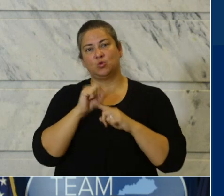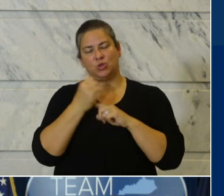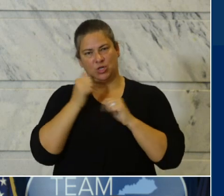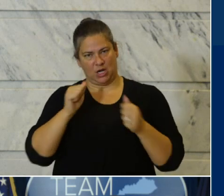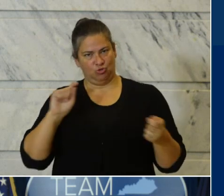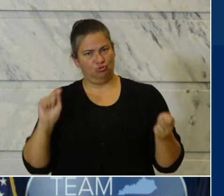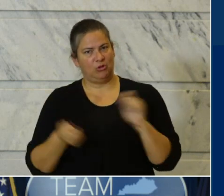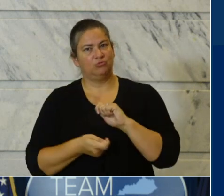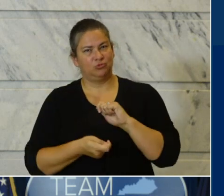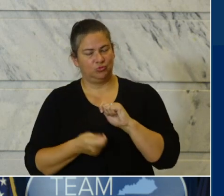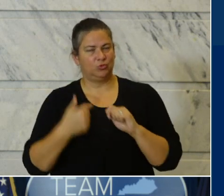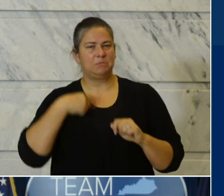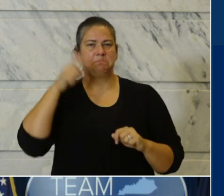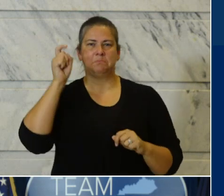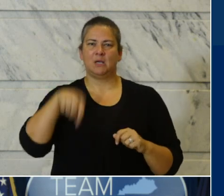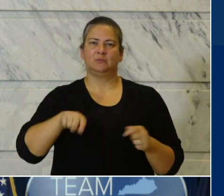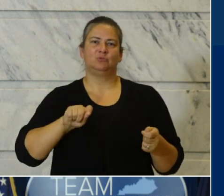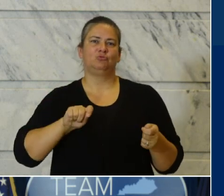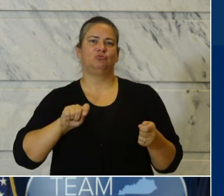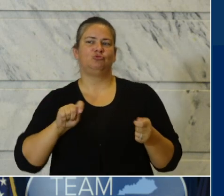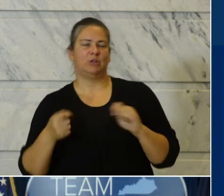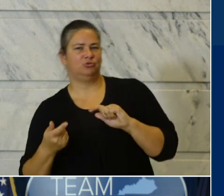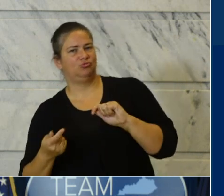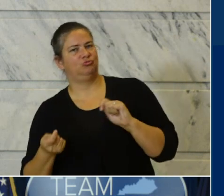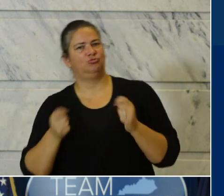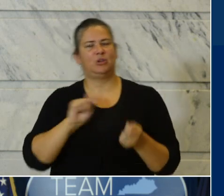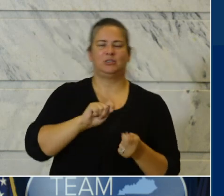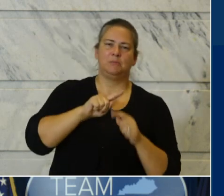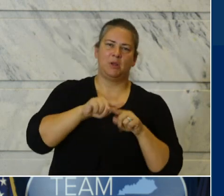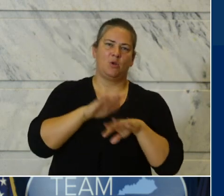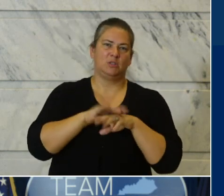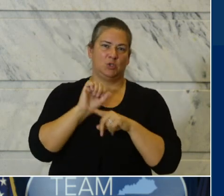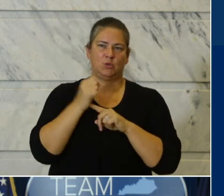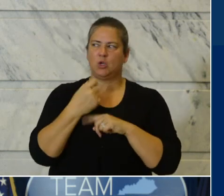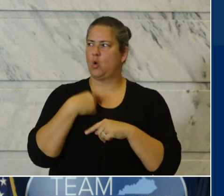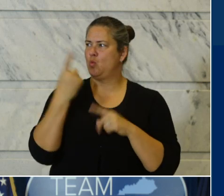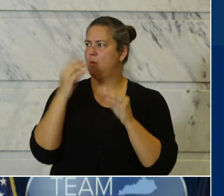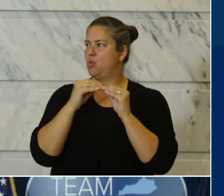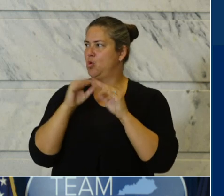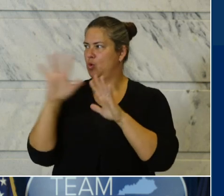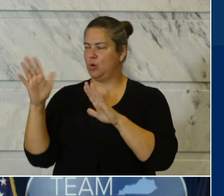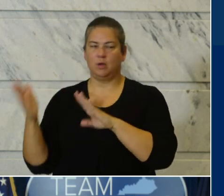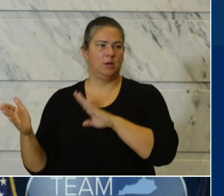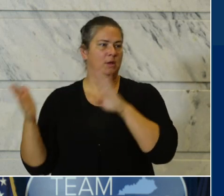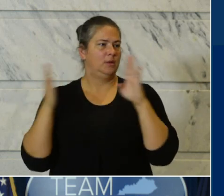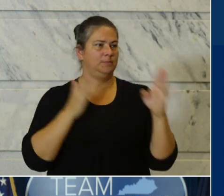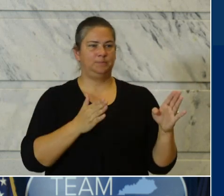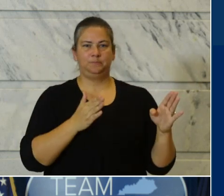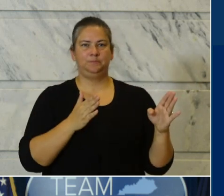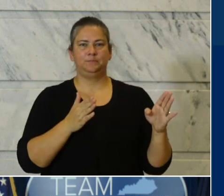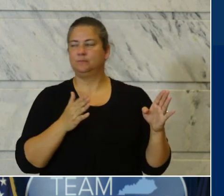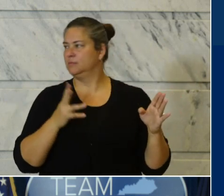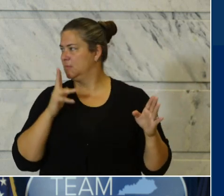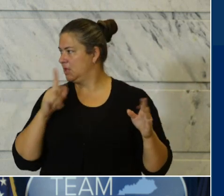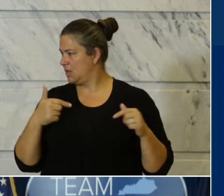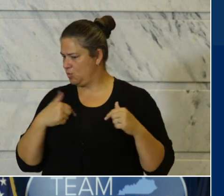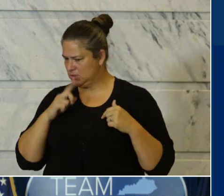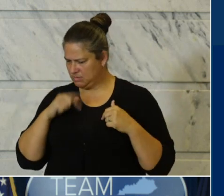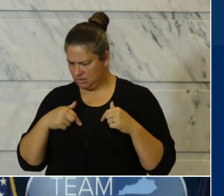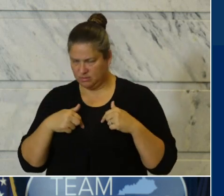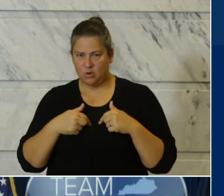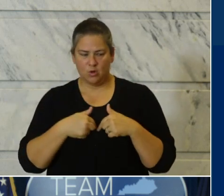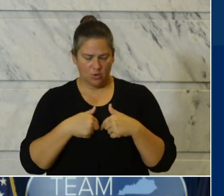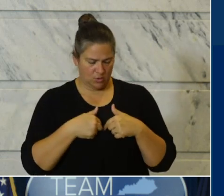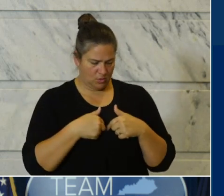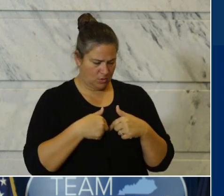and so we've got to be able to change our approach. I'll do one more set if you all have them. Let's see. Did I respond to the